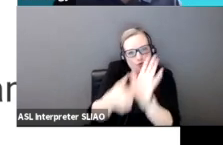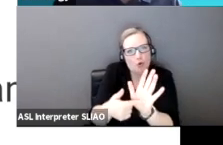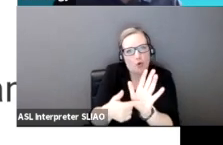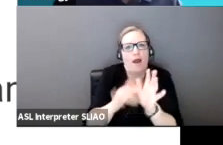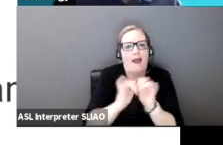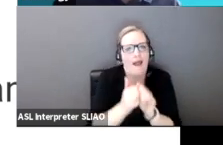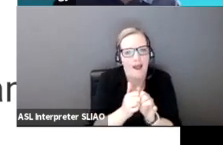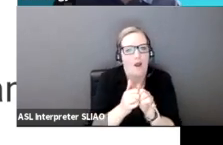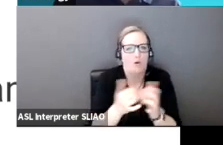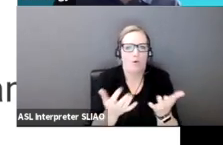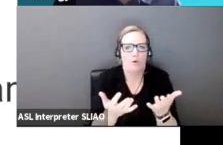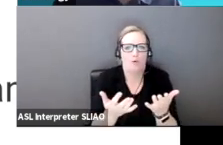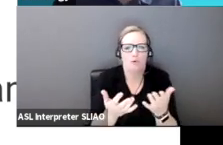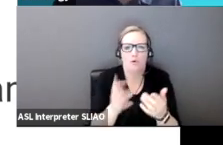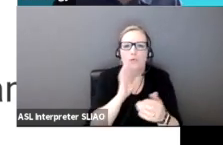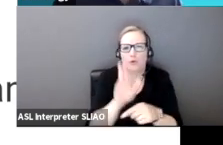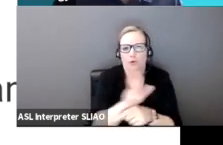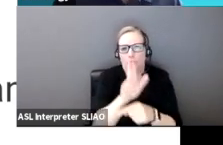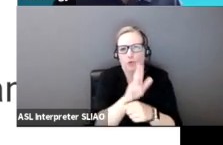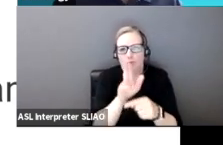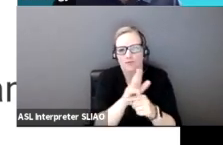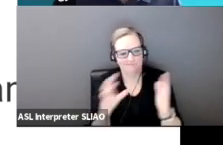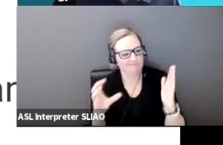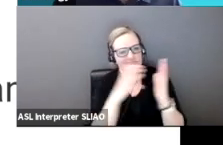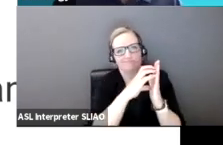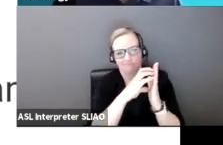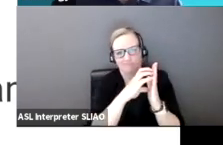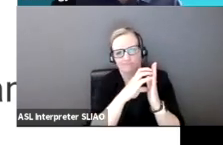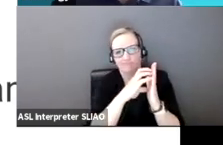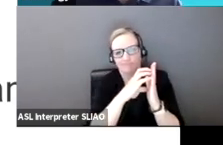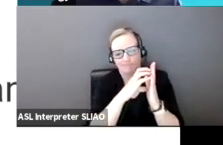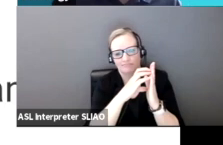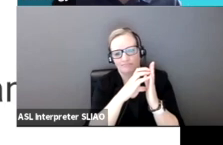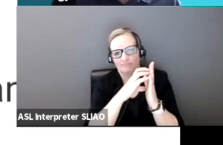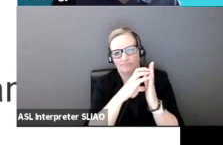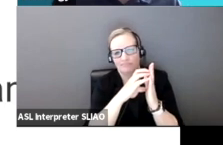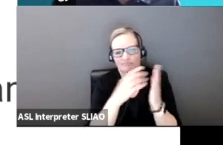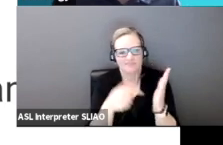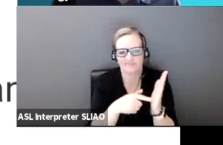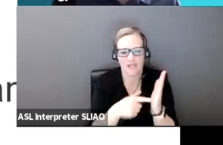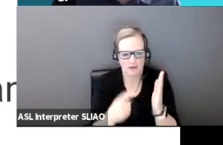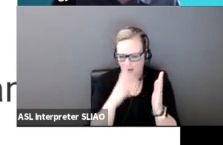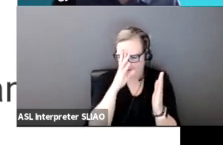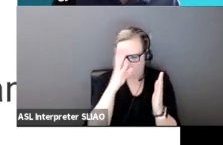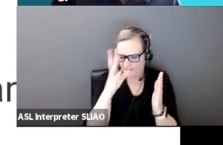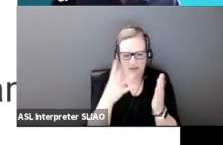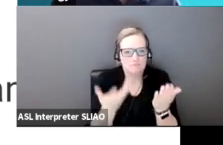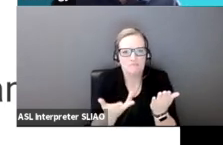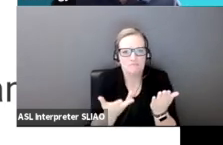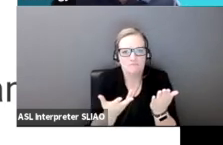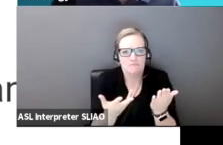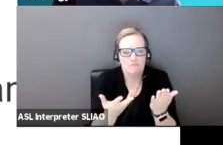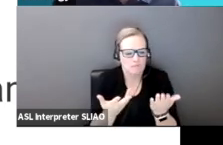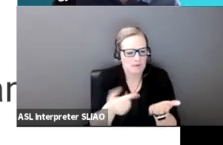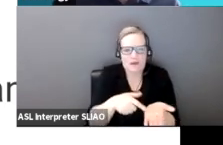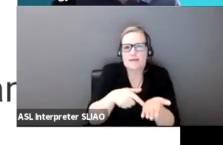in your patent description how you are actually going to be able to get from